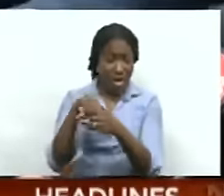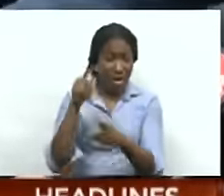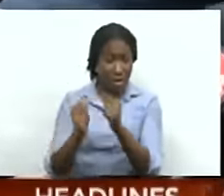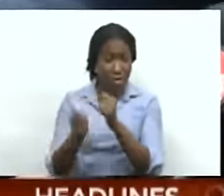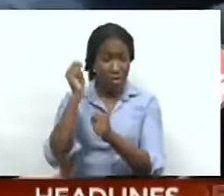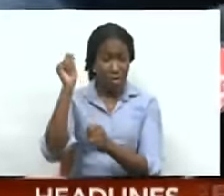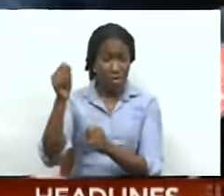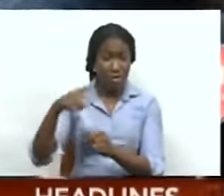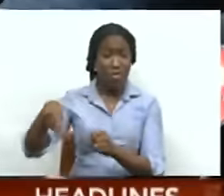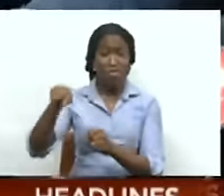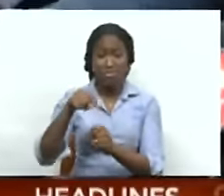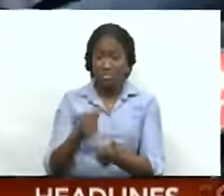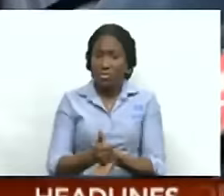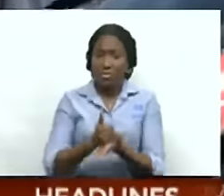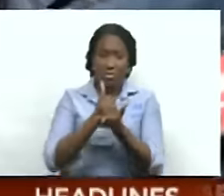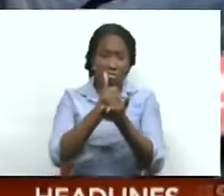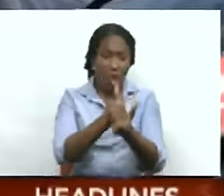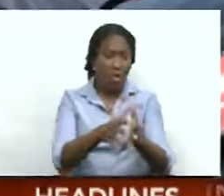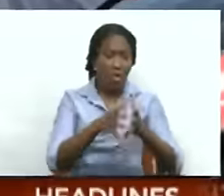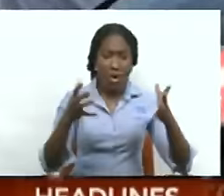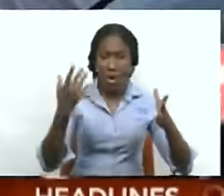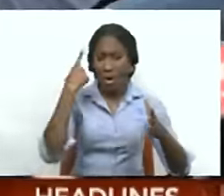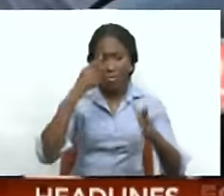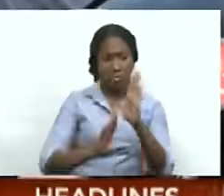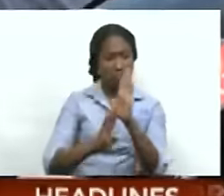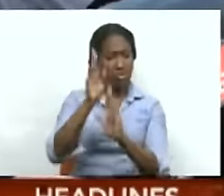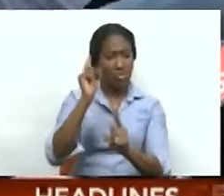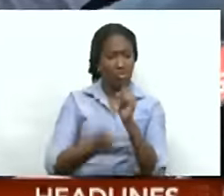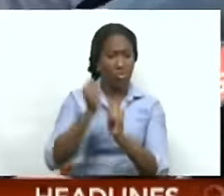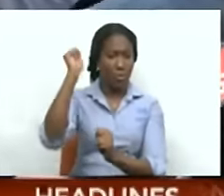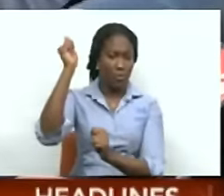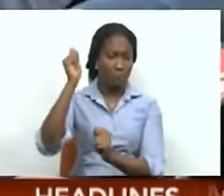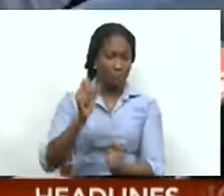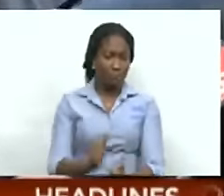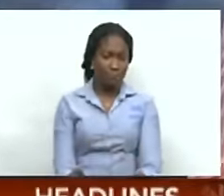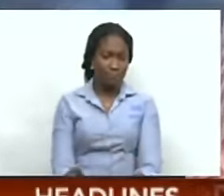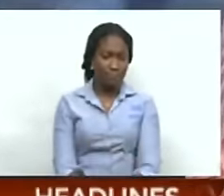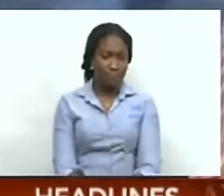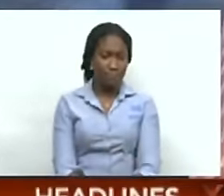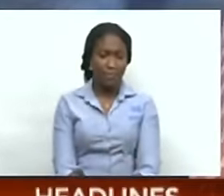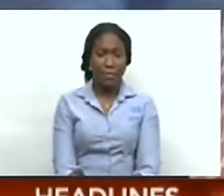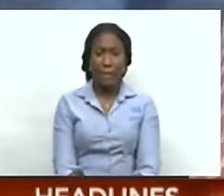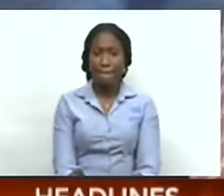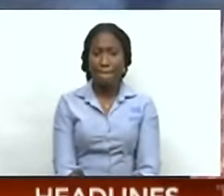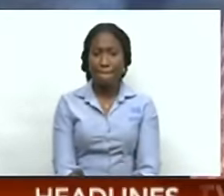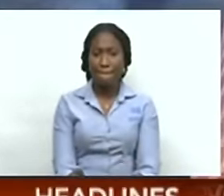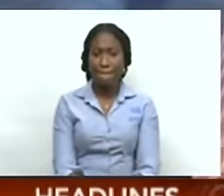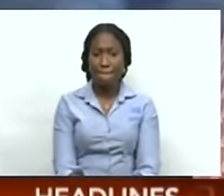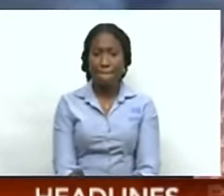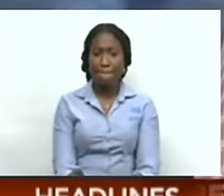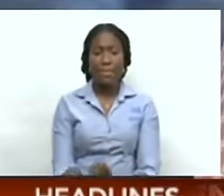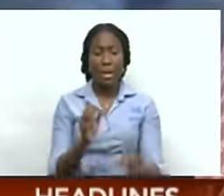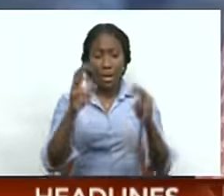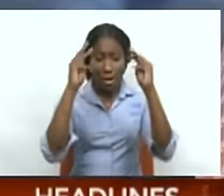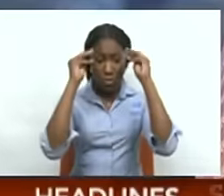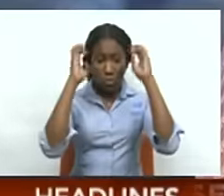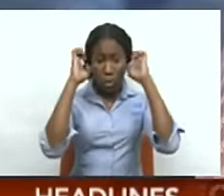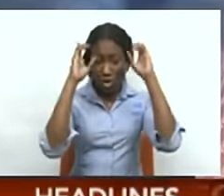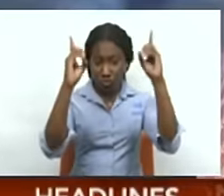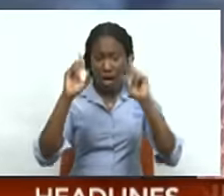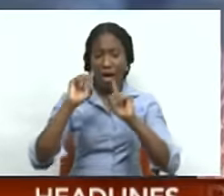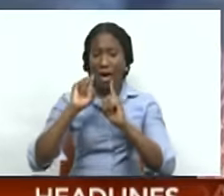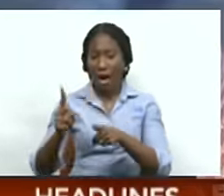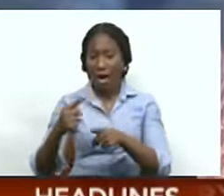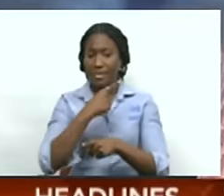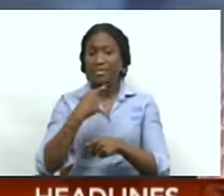significantly to the development of Trinidad and Tobago. In a response, the Education Ministry said an executive team met with